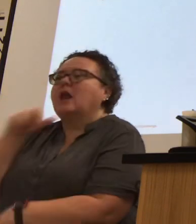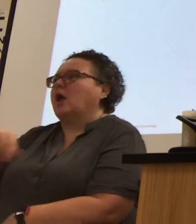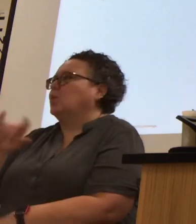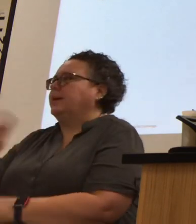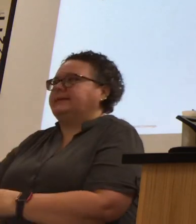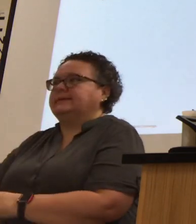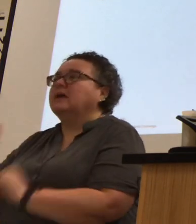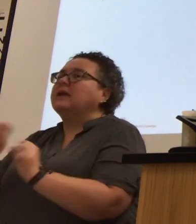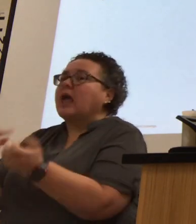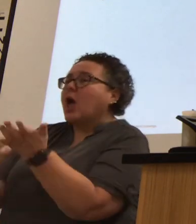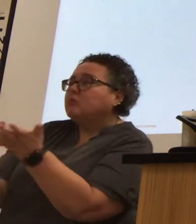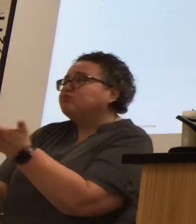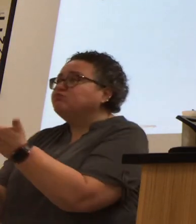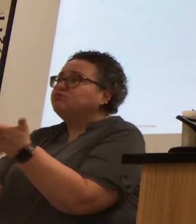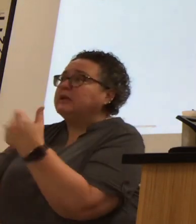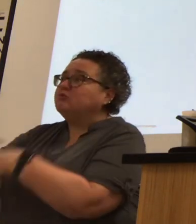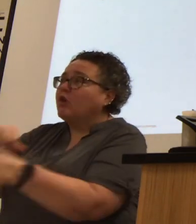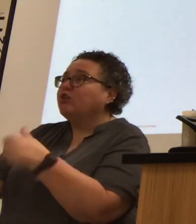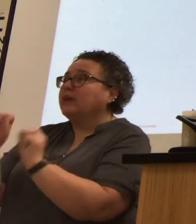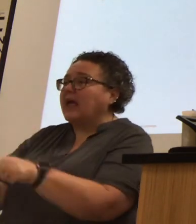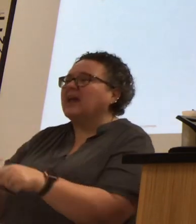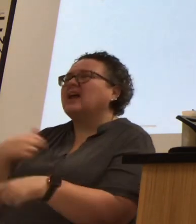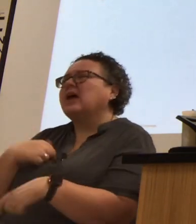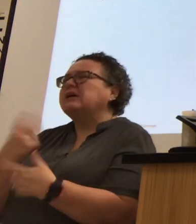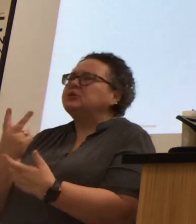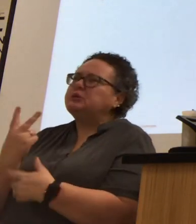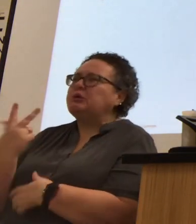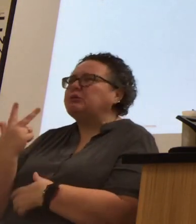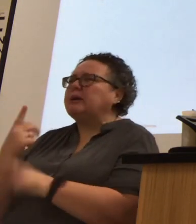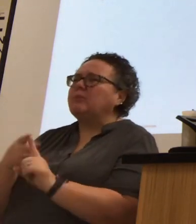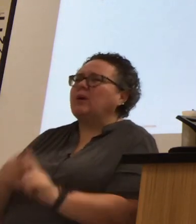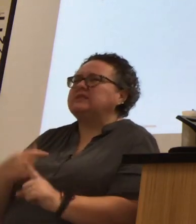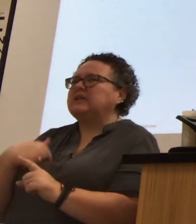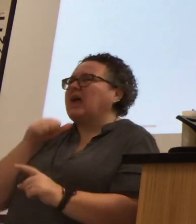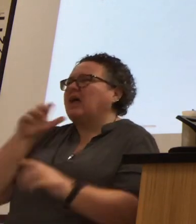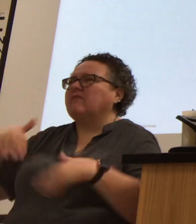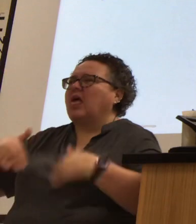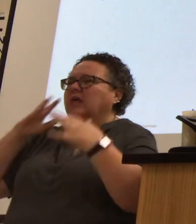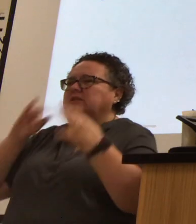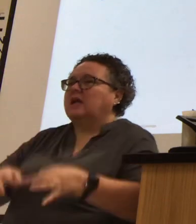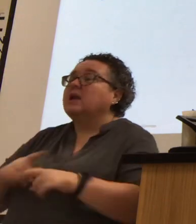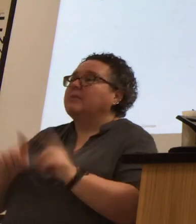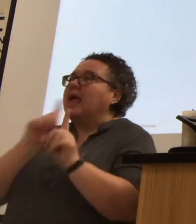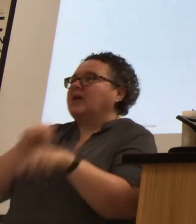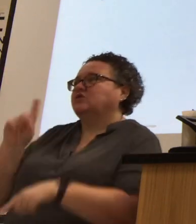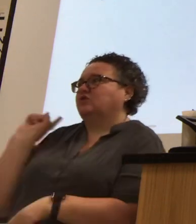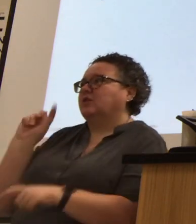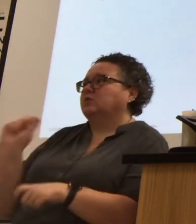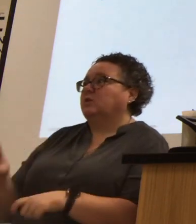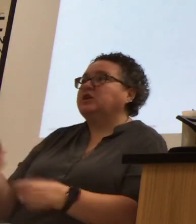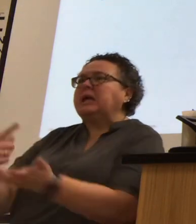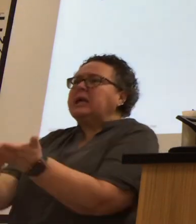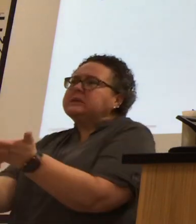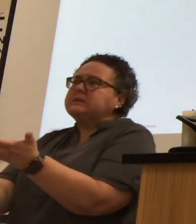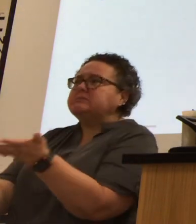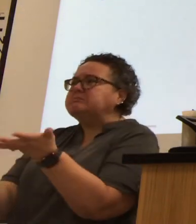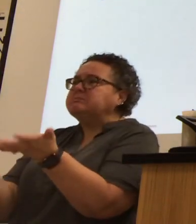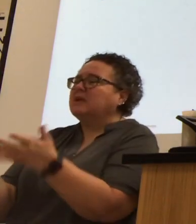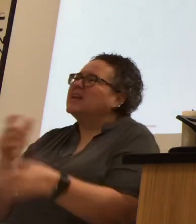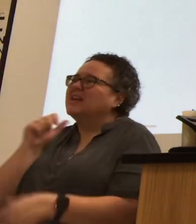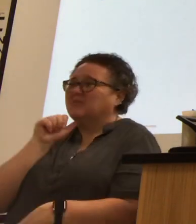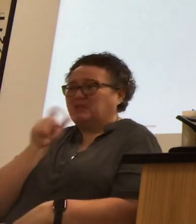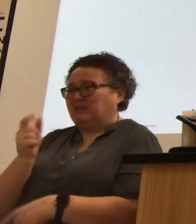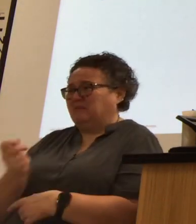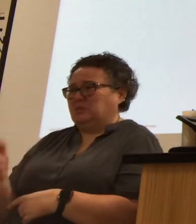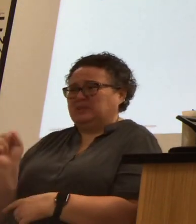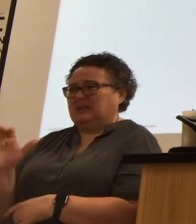last. I'll give you something like 2 or 3 points for this. I haven't decided. And just answer that question. Shouldn't take you more than